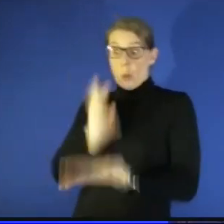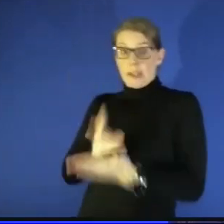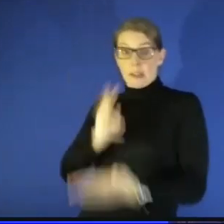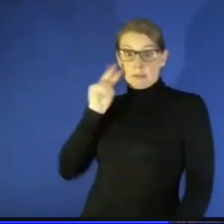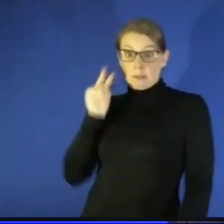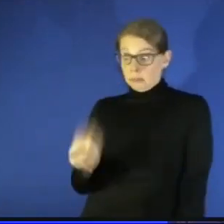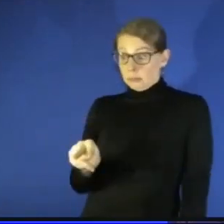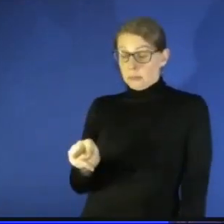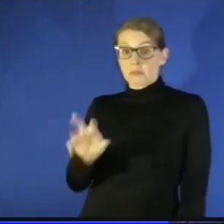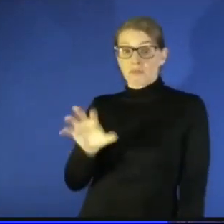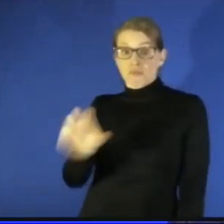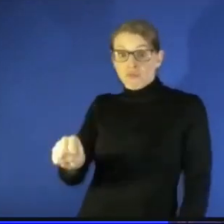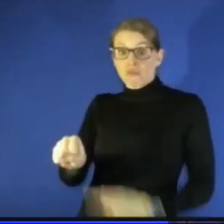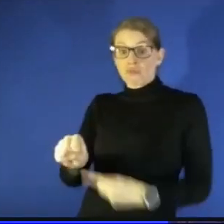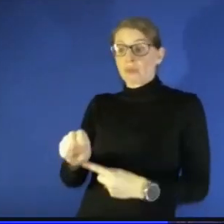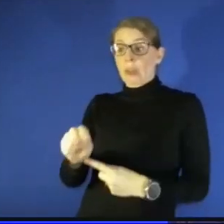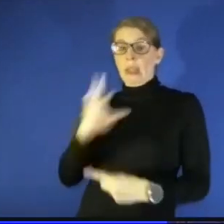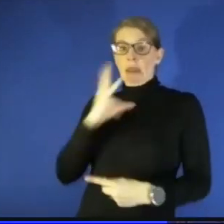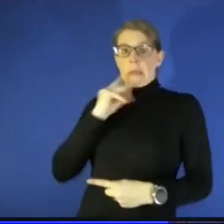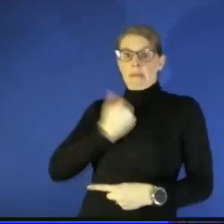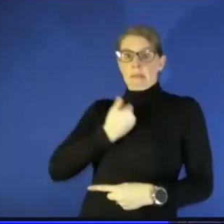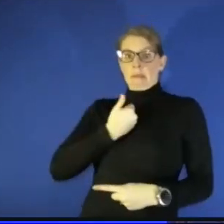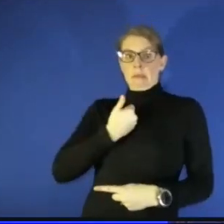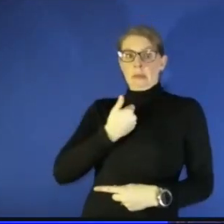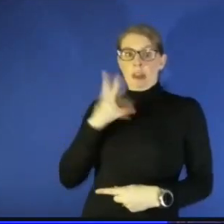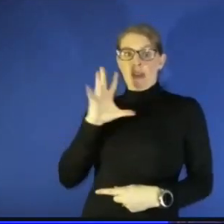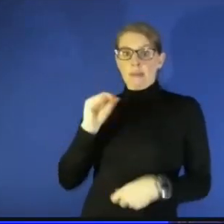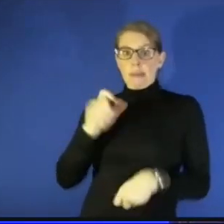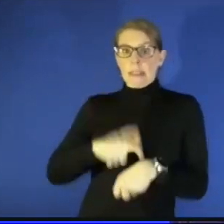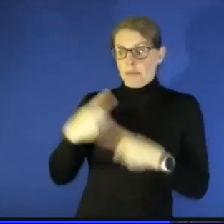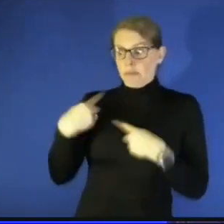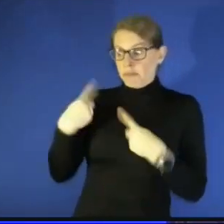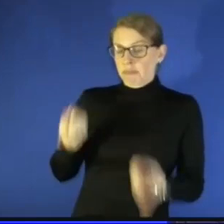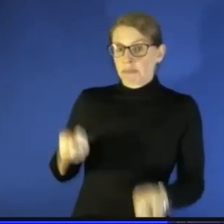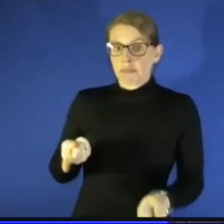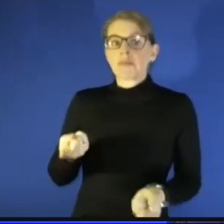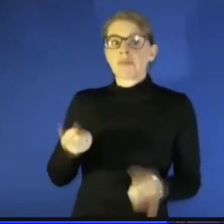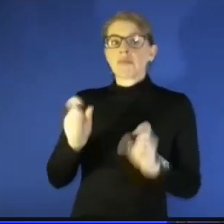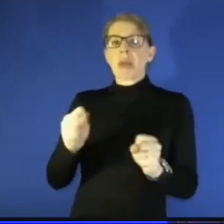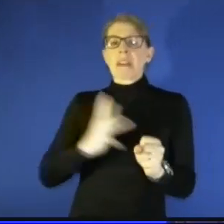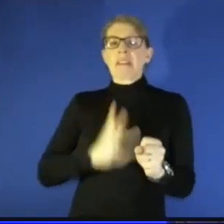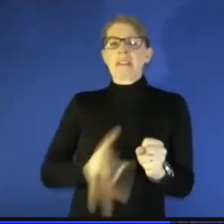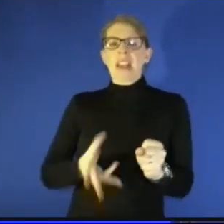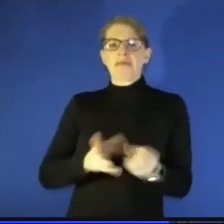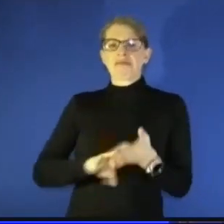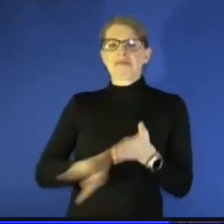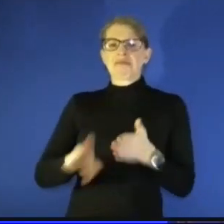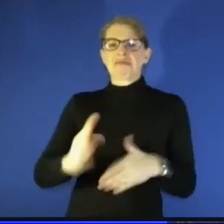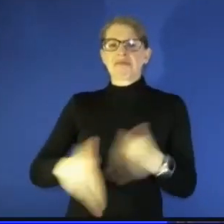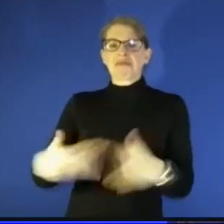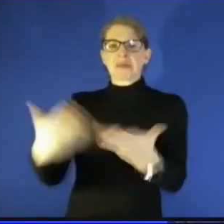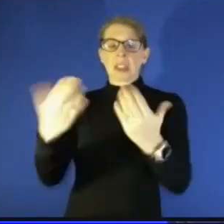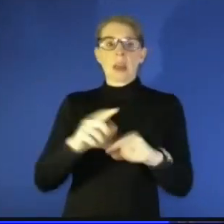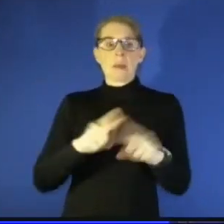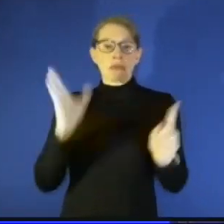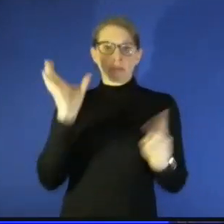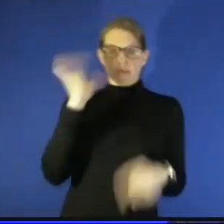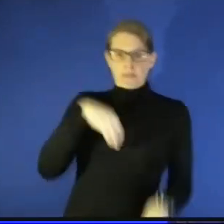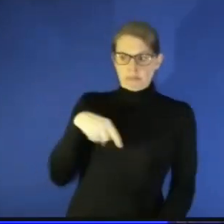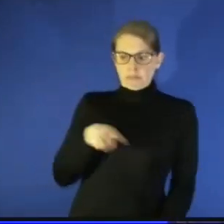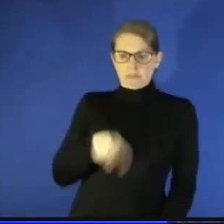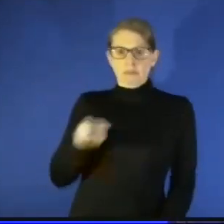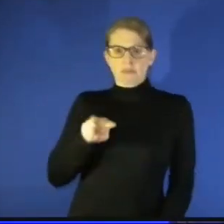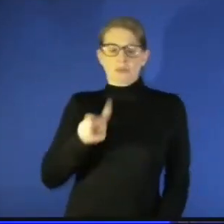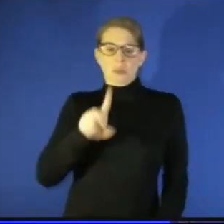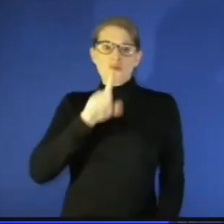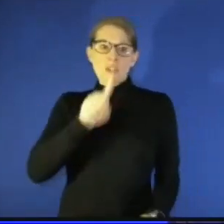you've experienced yourself personally 50 times in your life, you're probably good to go. But if there's anything unusual about it, say it's a really severe